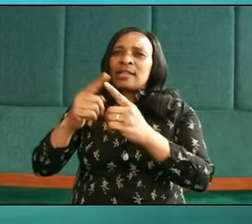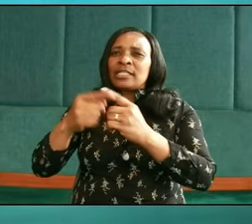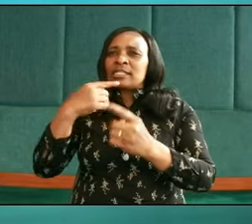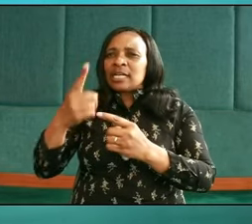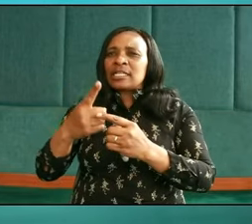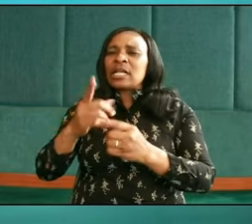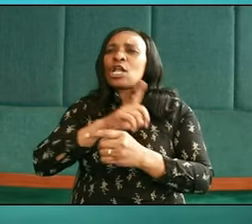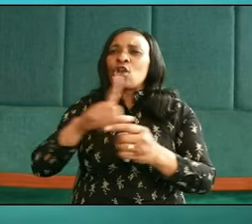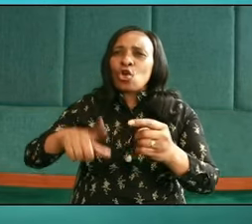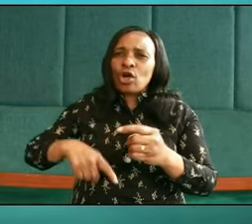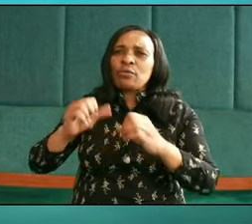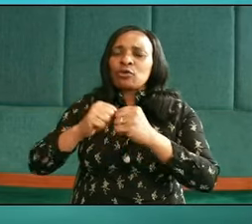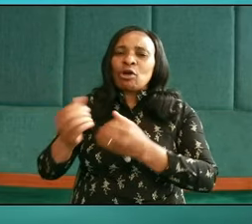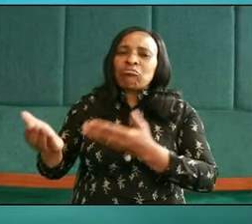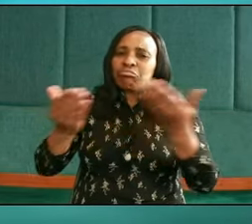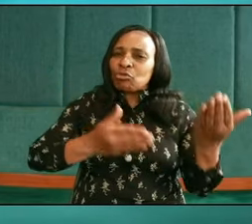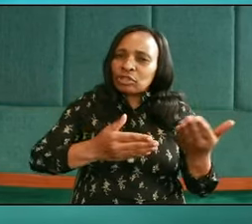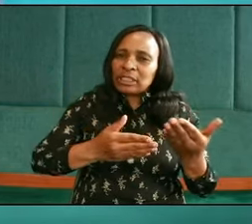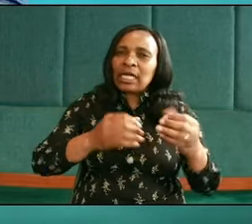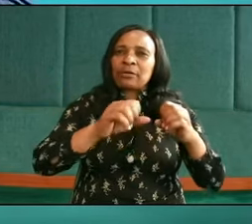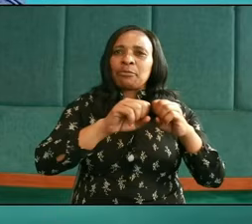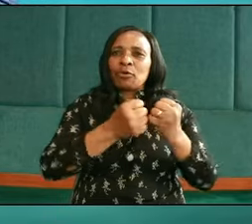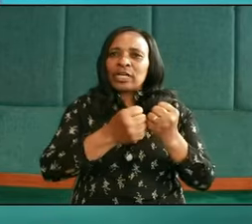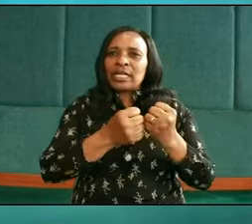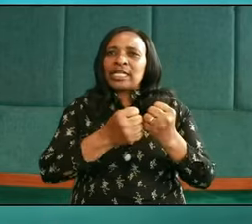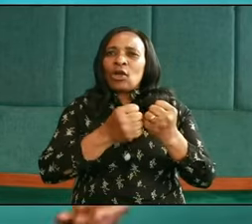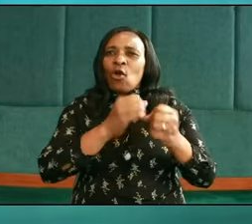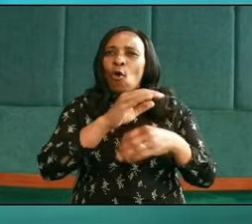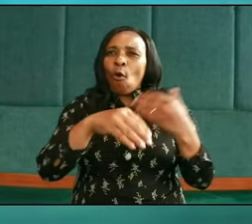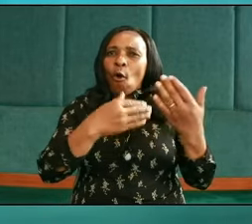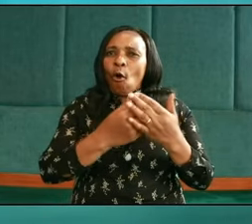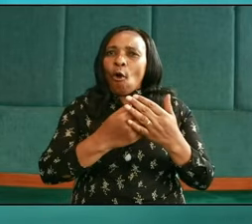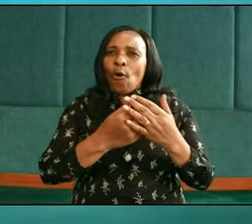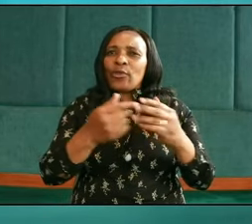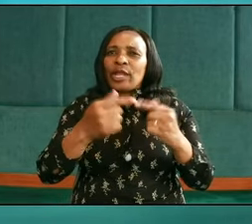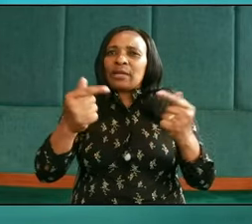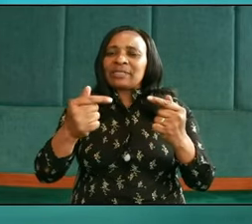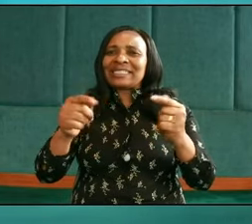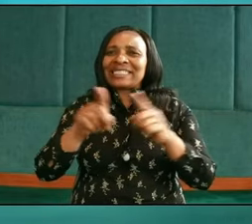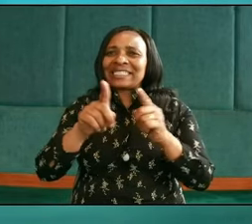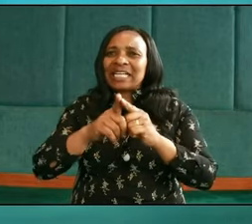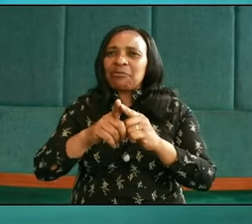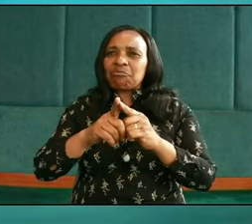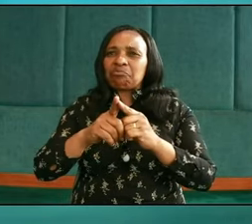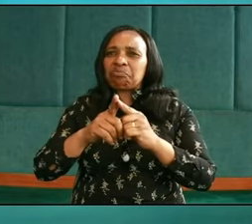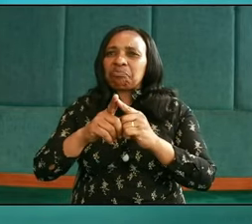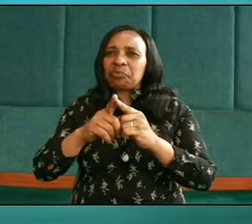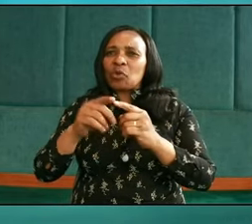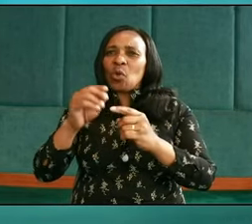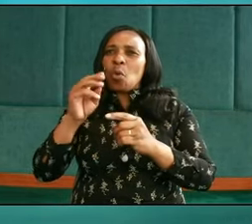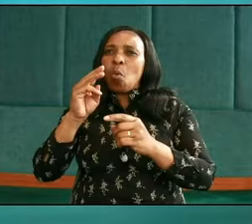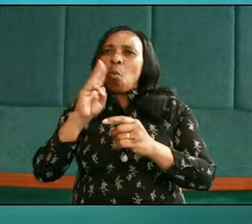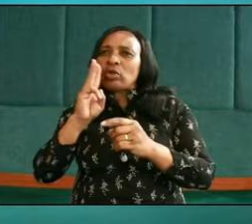through my enemies before me like a breakthrough of water. Therefore, he called the name of